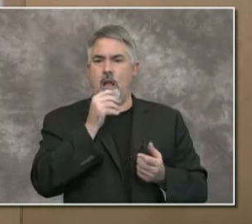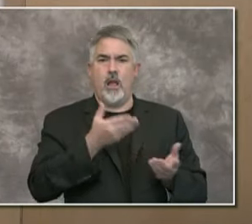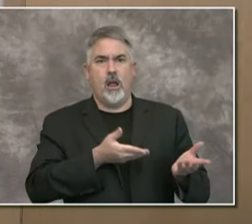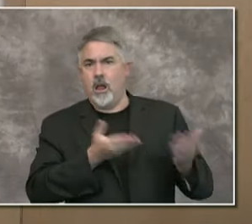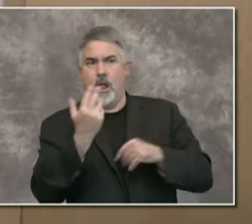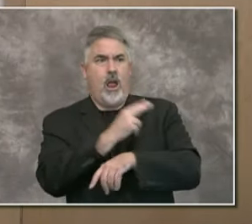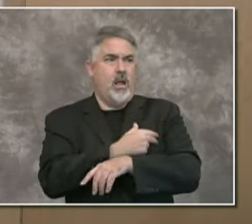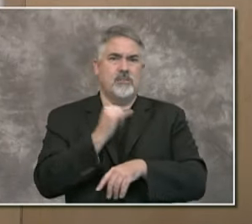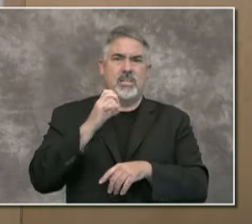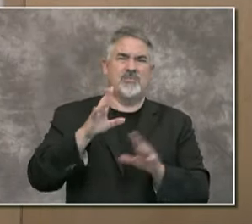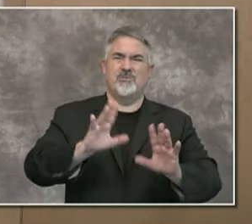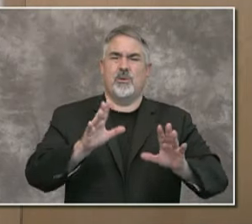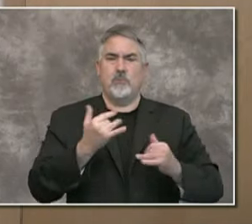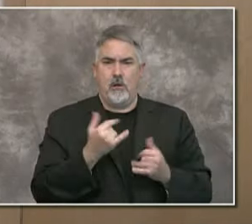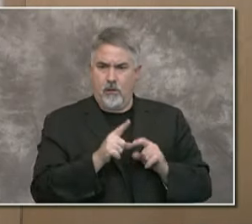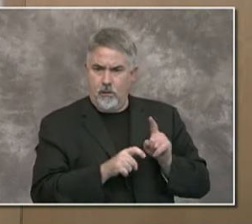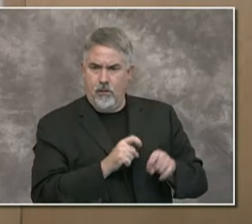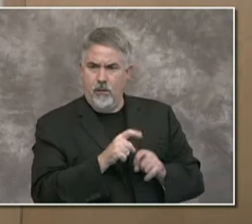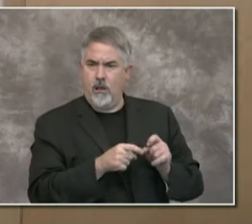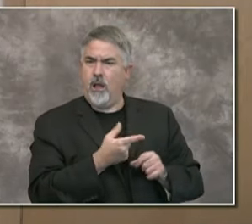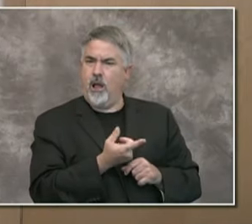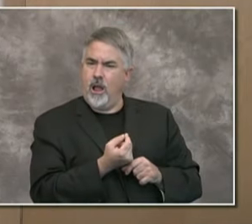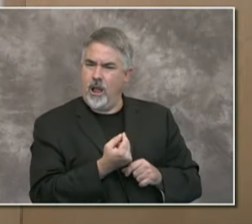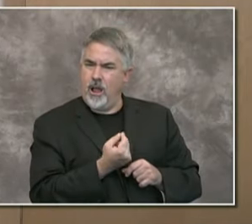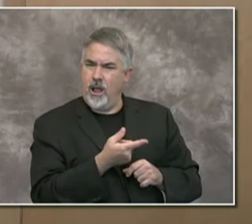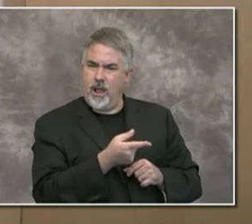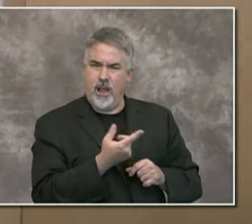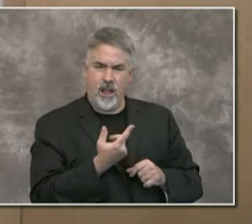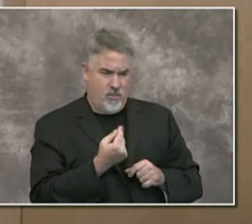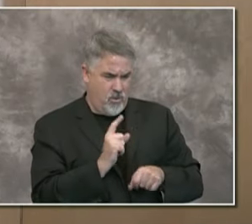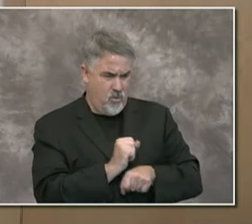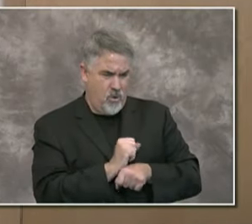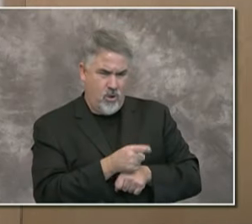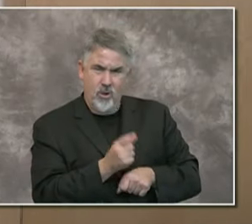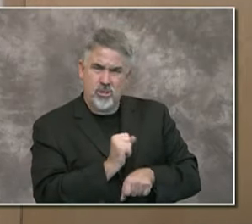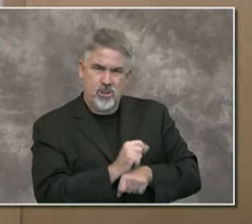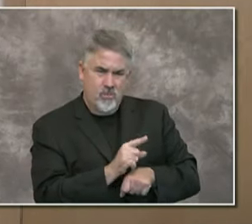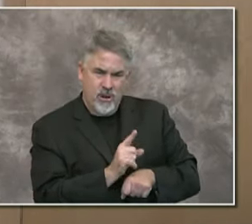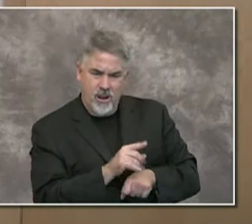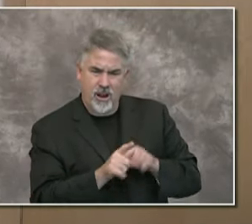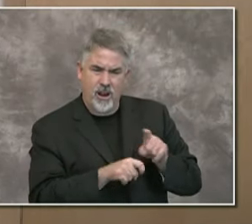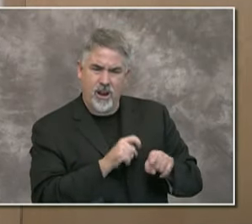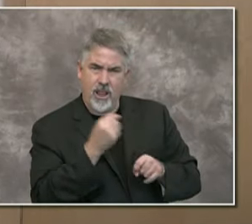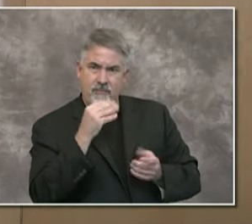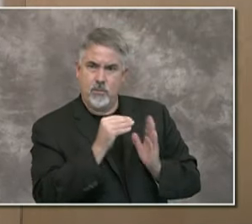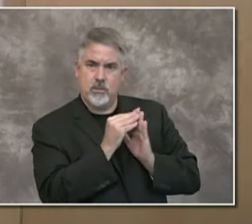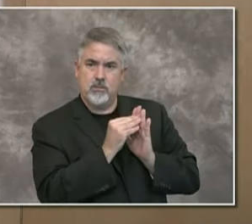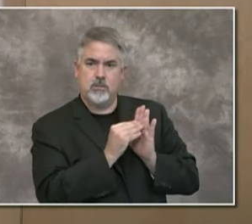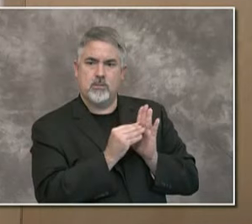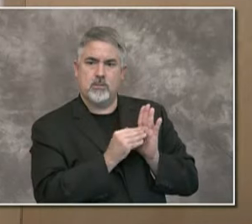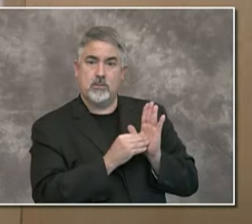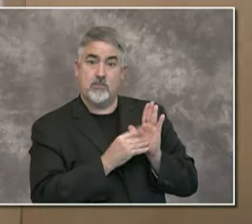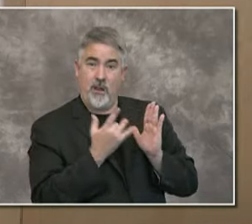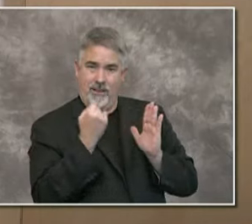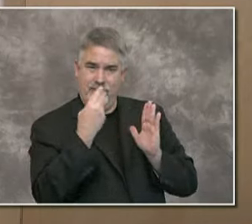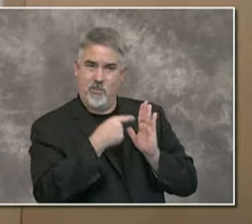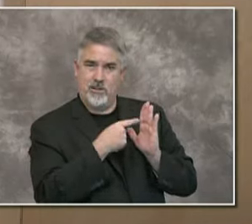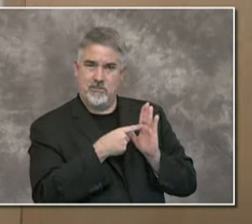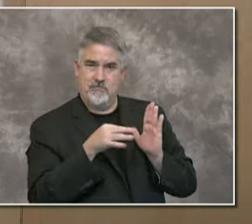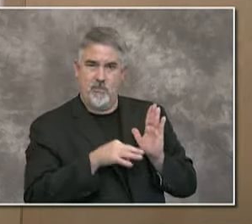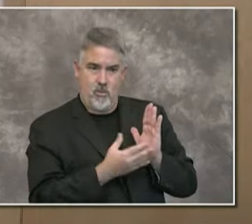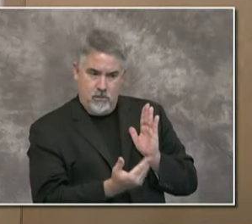about specific or sensitive occupations, because that's very important. And then